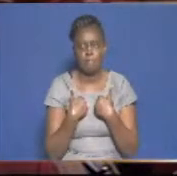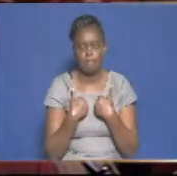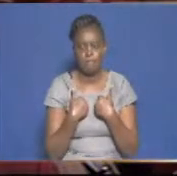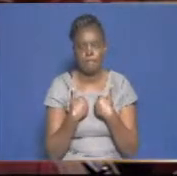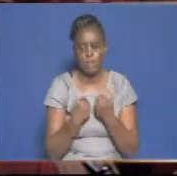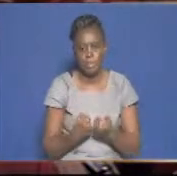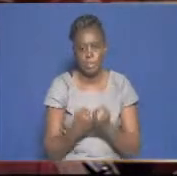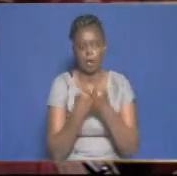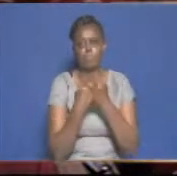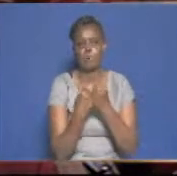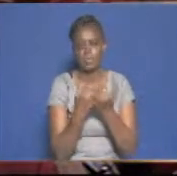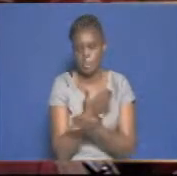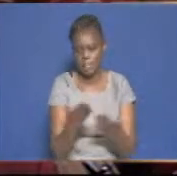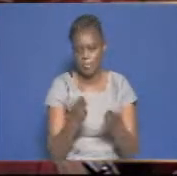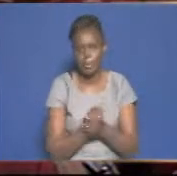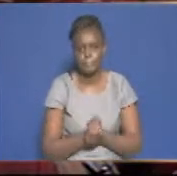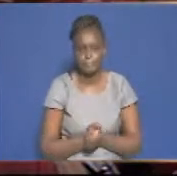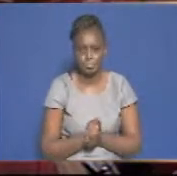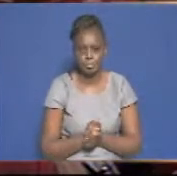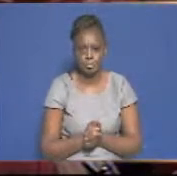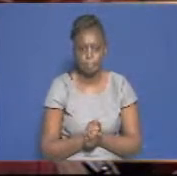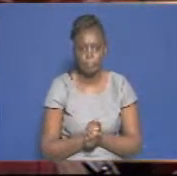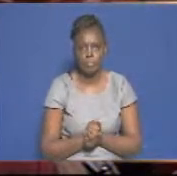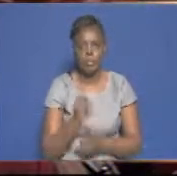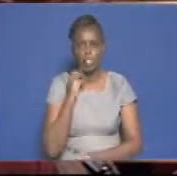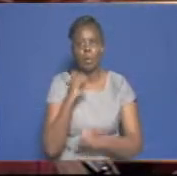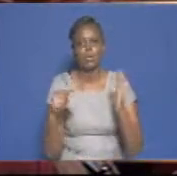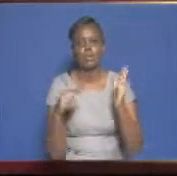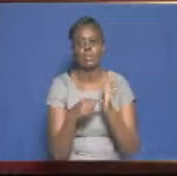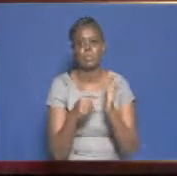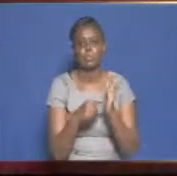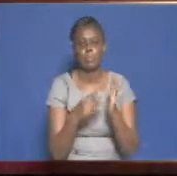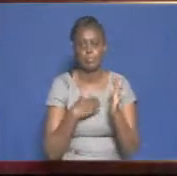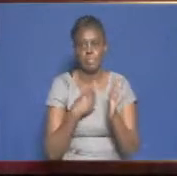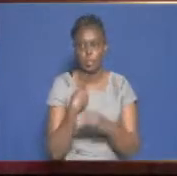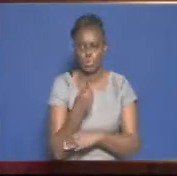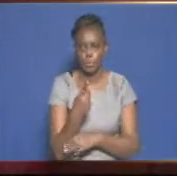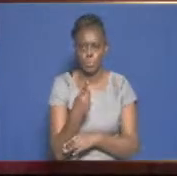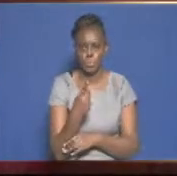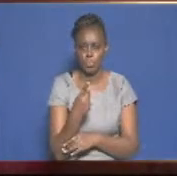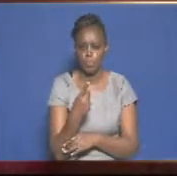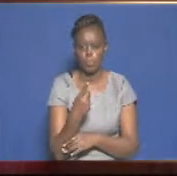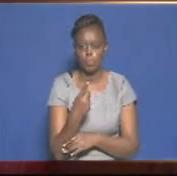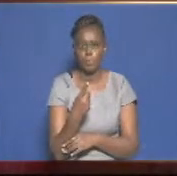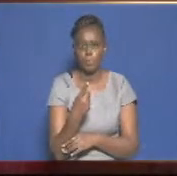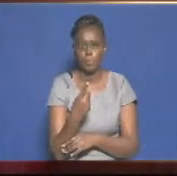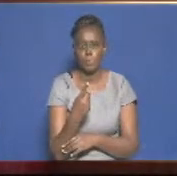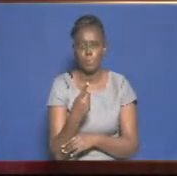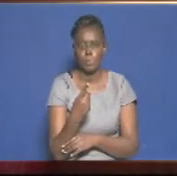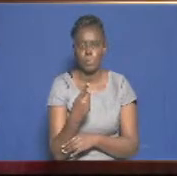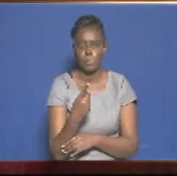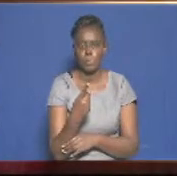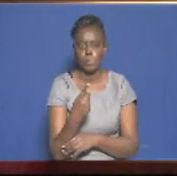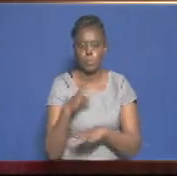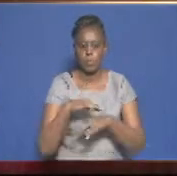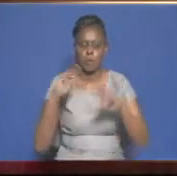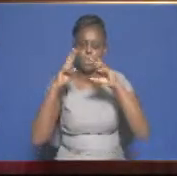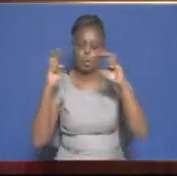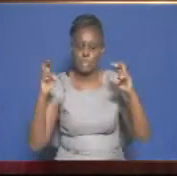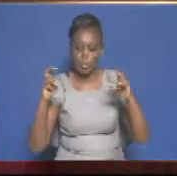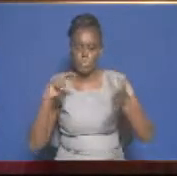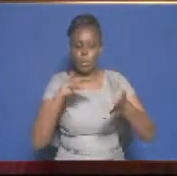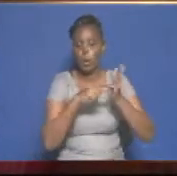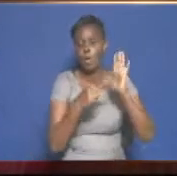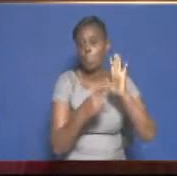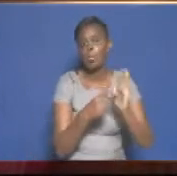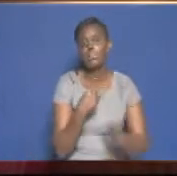helped, Mr. Speaker. Lastly, Mr. Speaker, I wish to speak on issue of stalled projects,